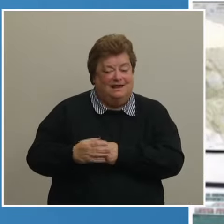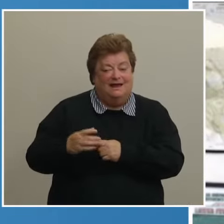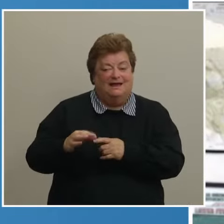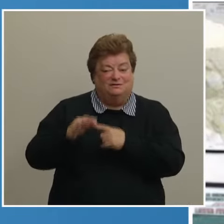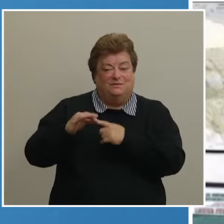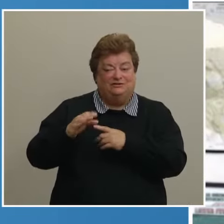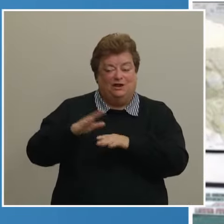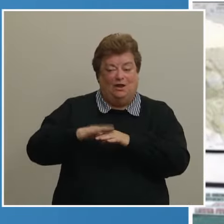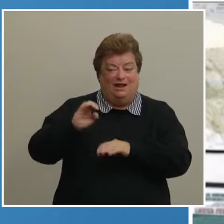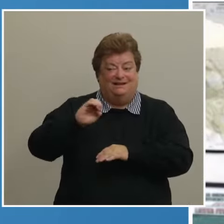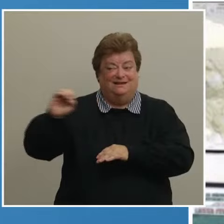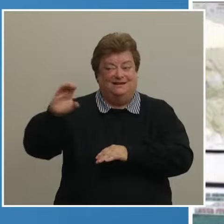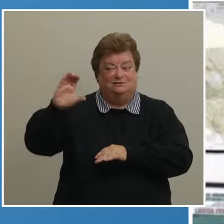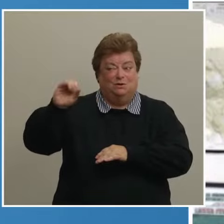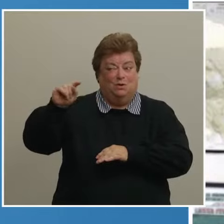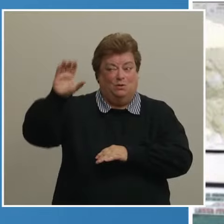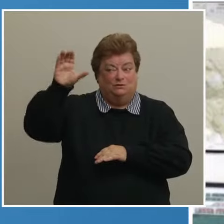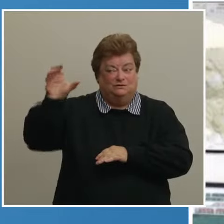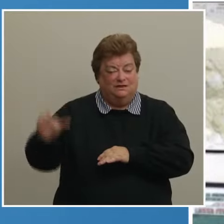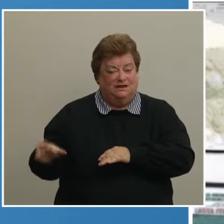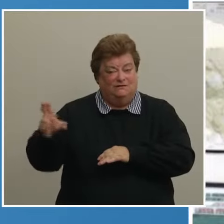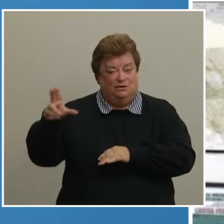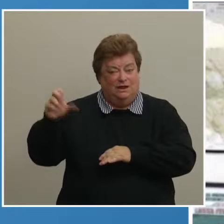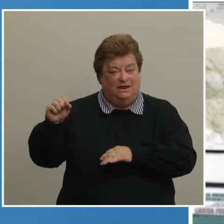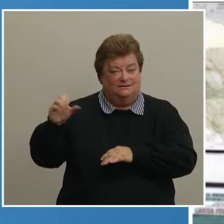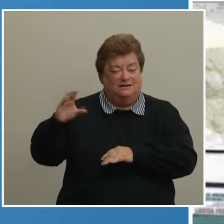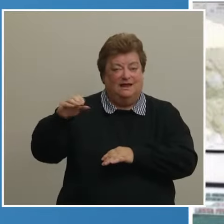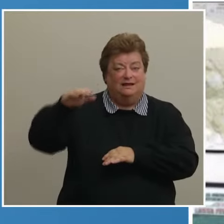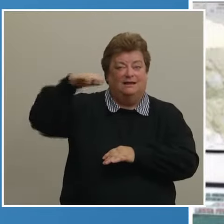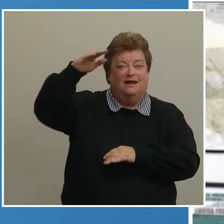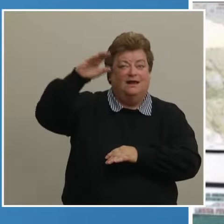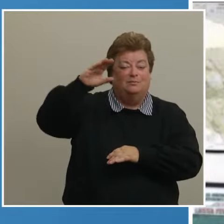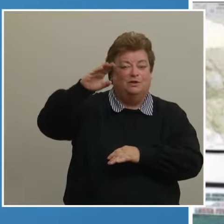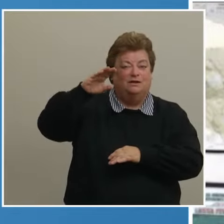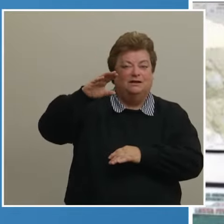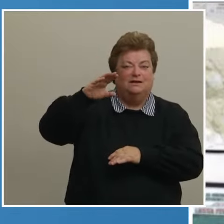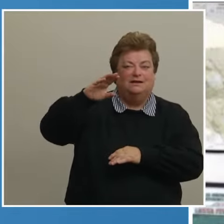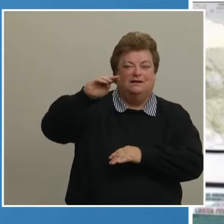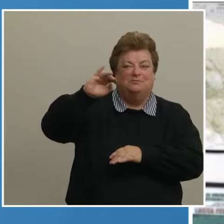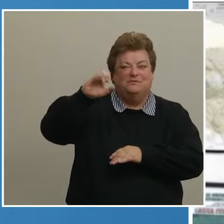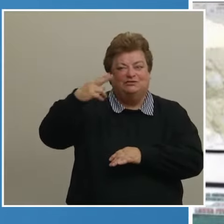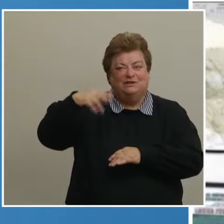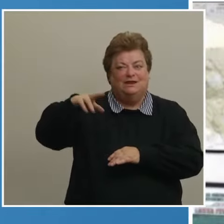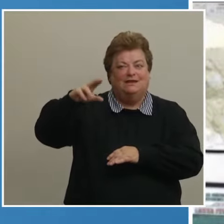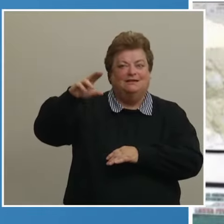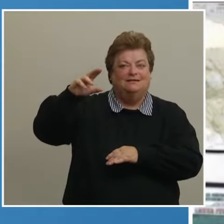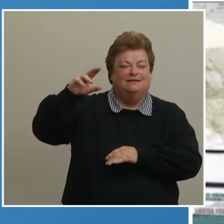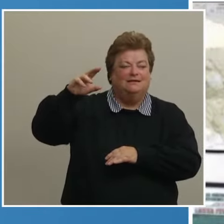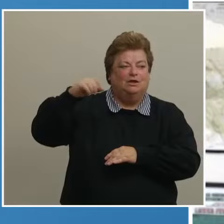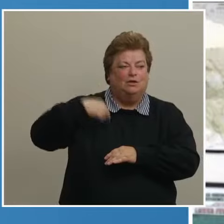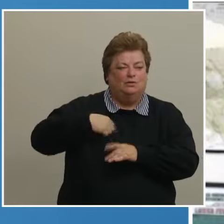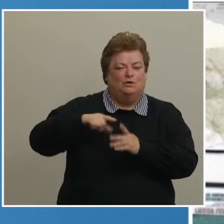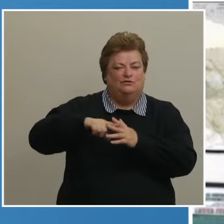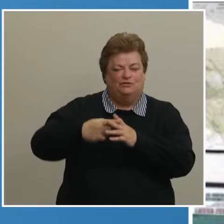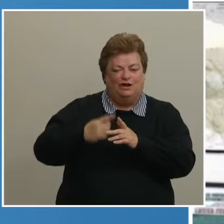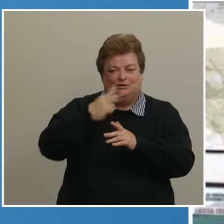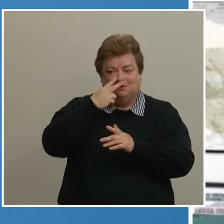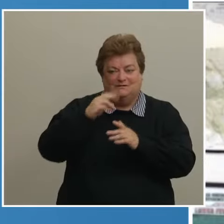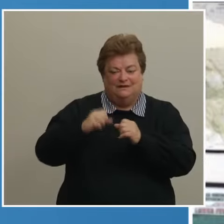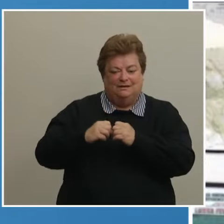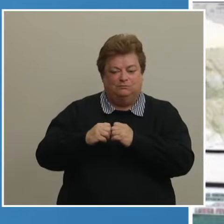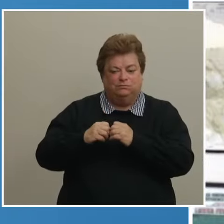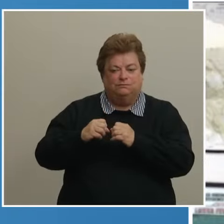Coast of the United States and in now the upper Midwest and Michigan through to Minnesota, as we're starting to see a resurgence